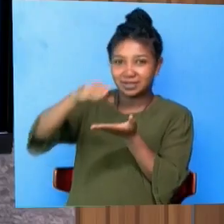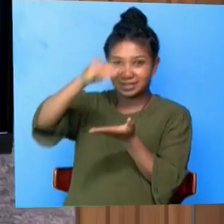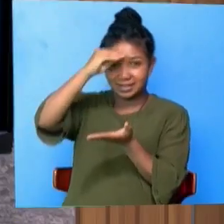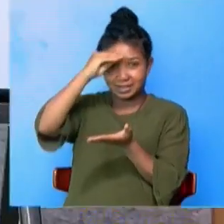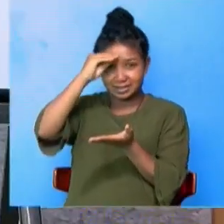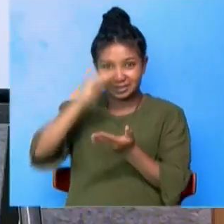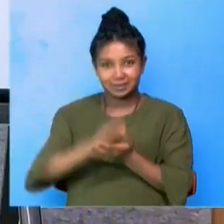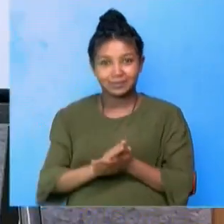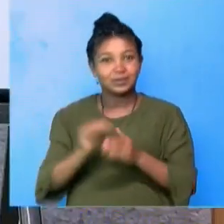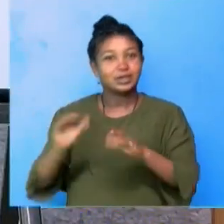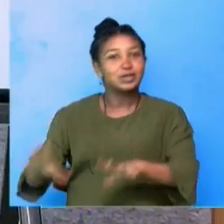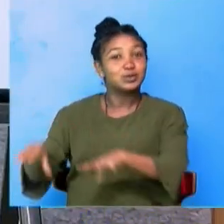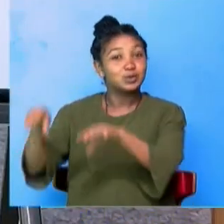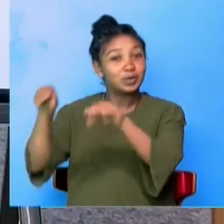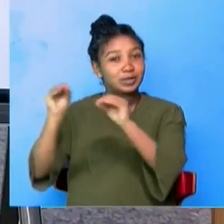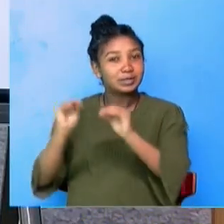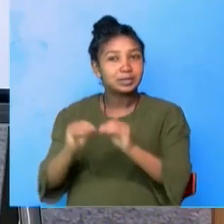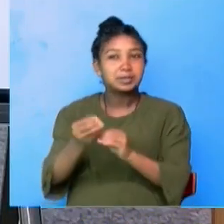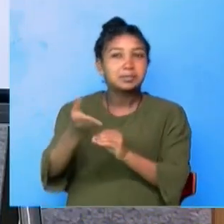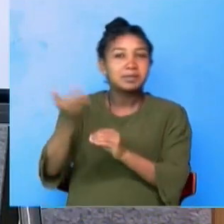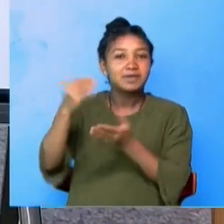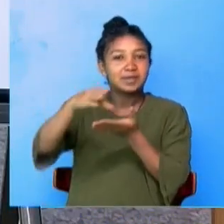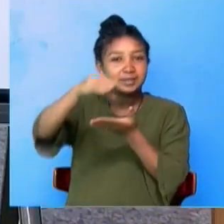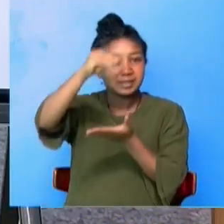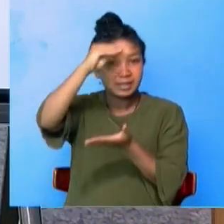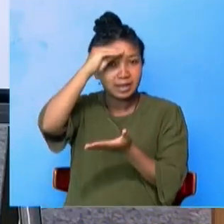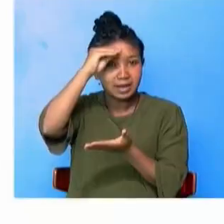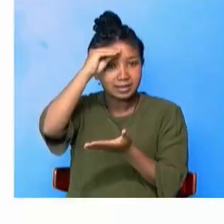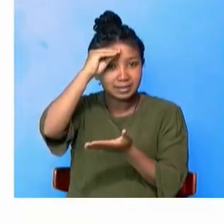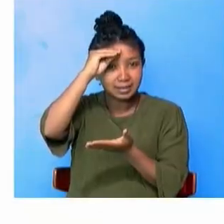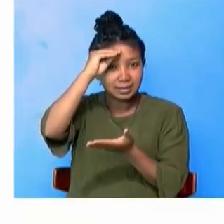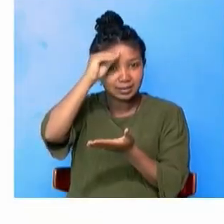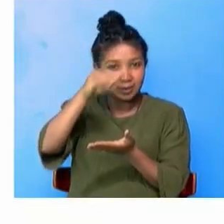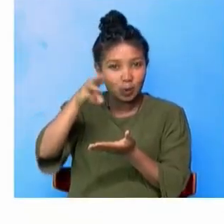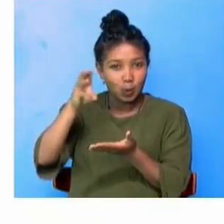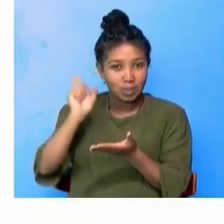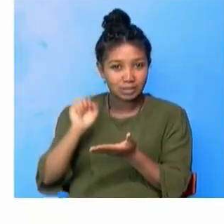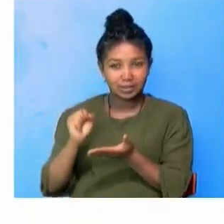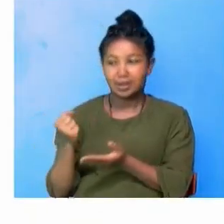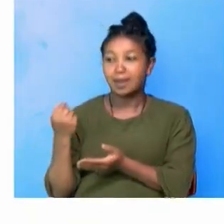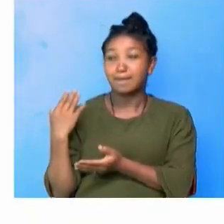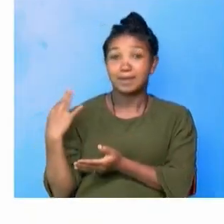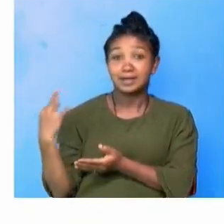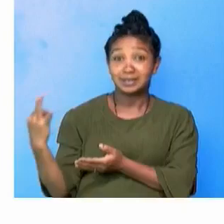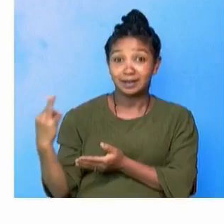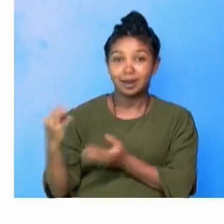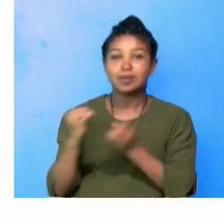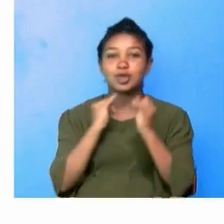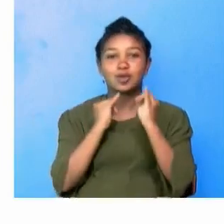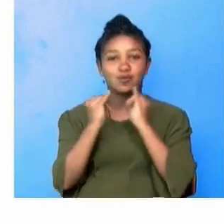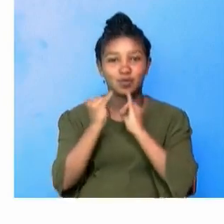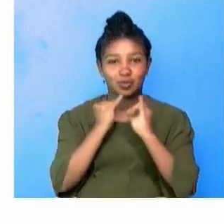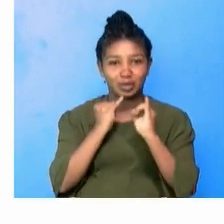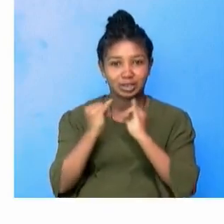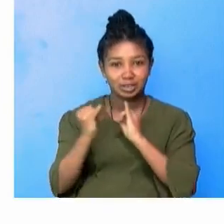lesson. Students, our previous lesson was personal information.